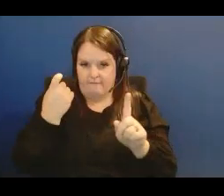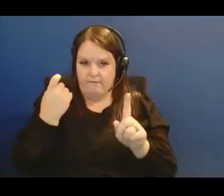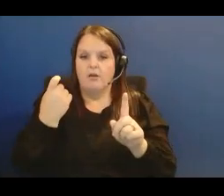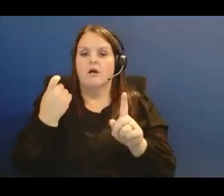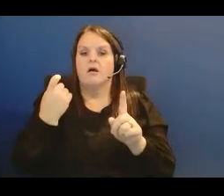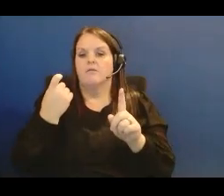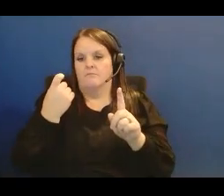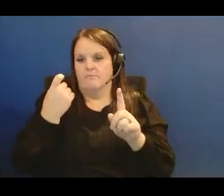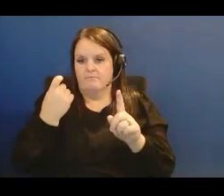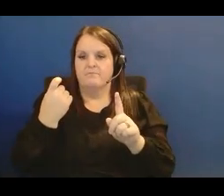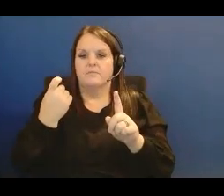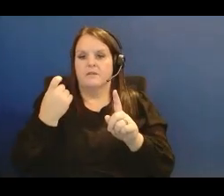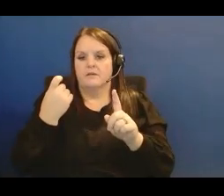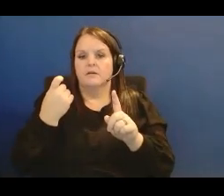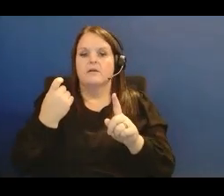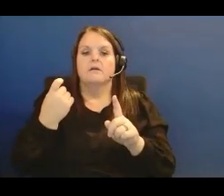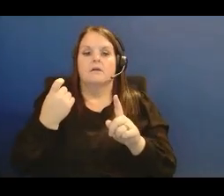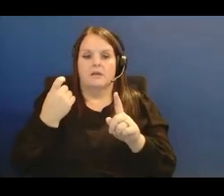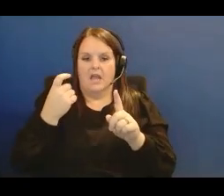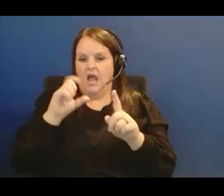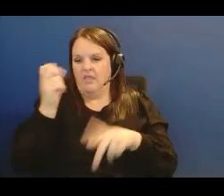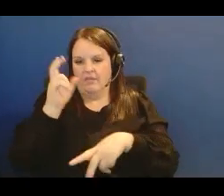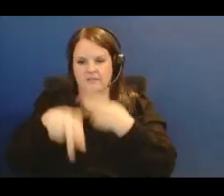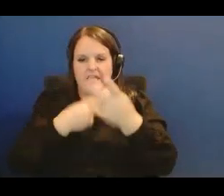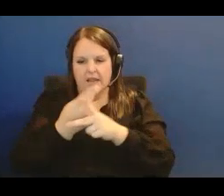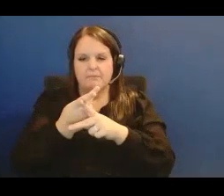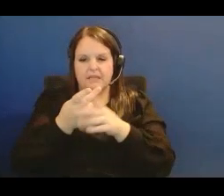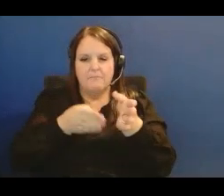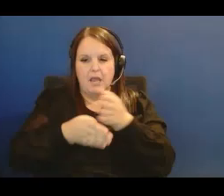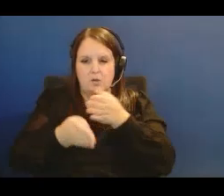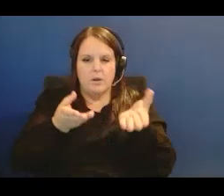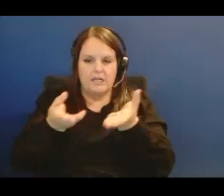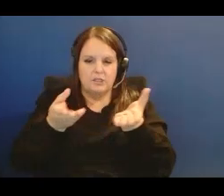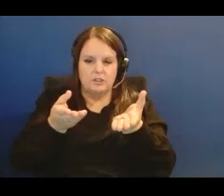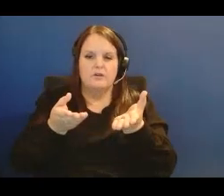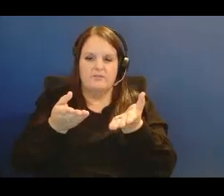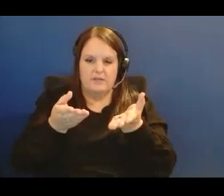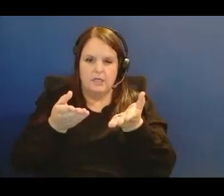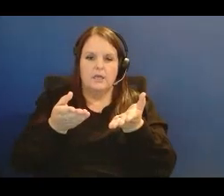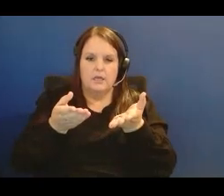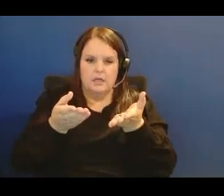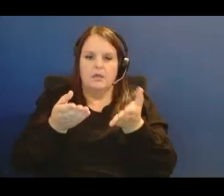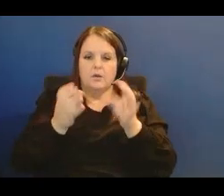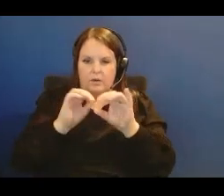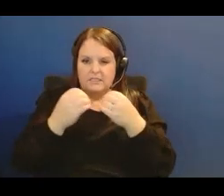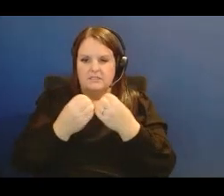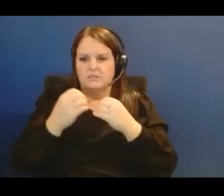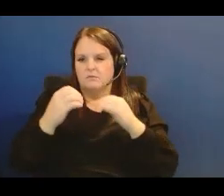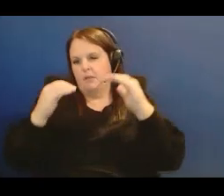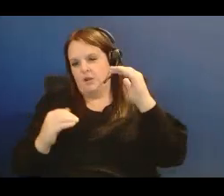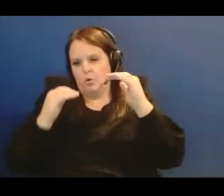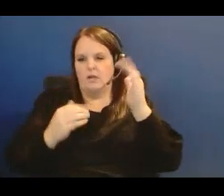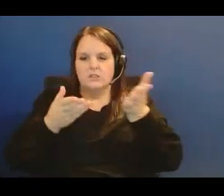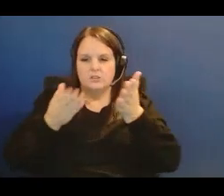and joined by minority serving organizations from the community. We often refer to them as MSOs, Mr.